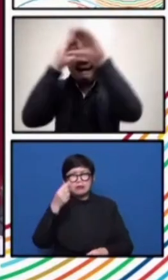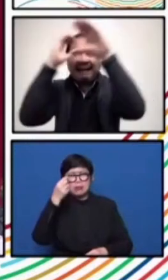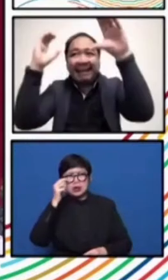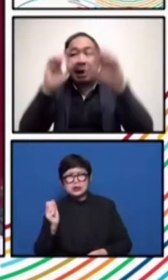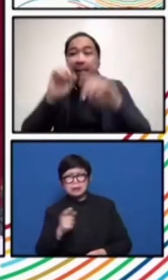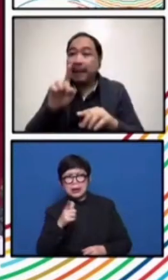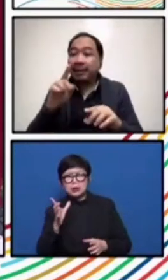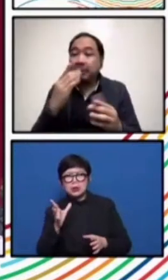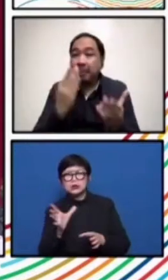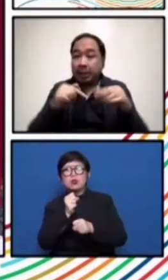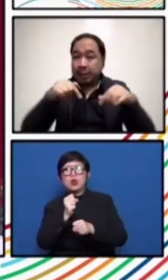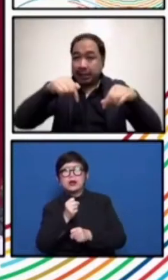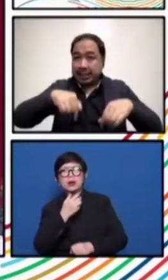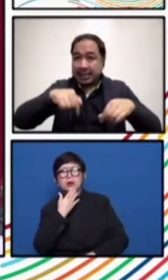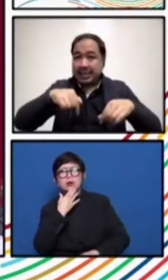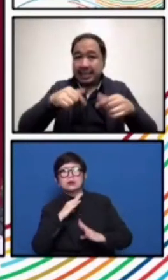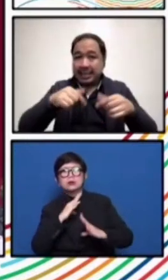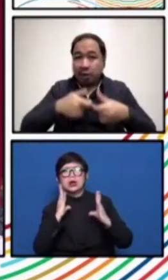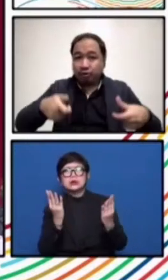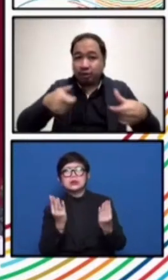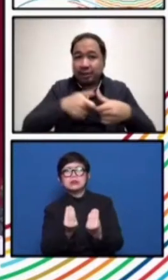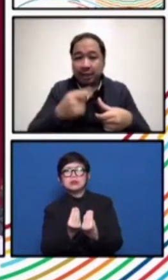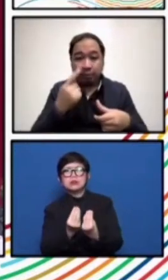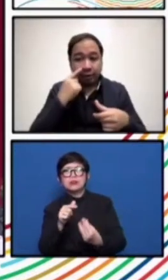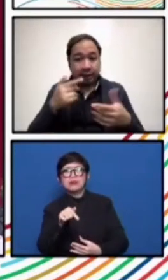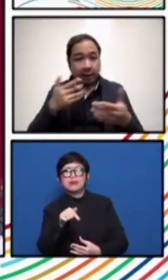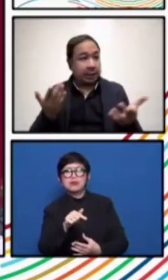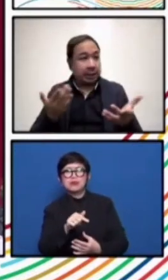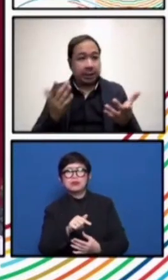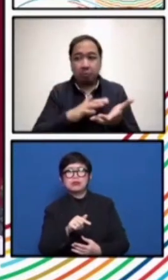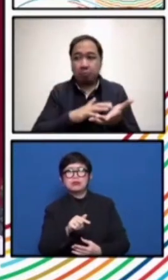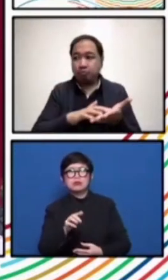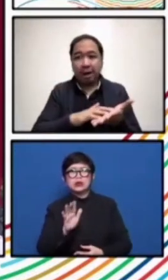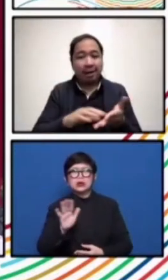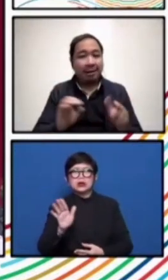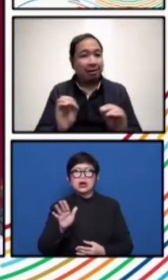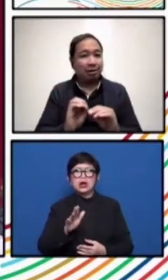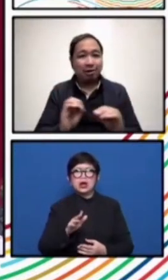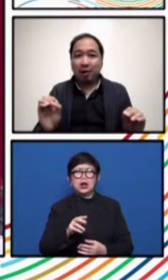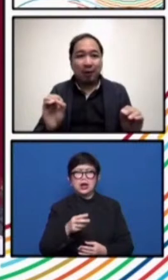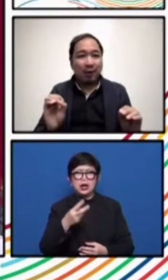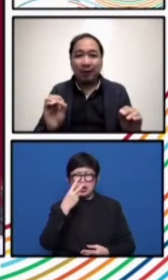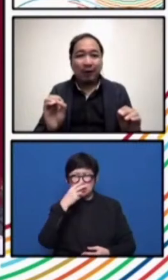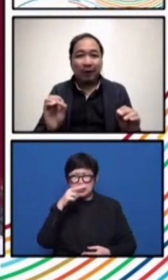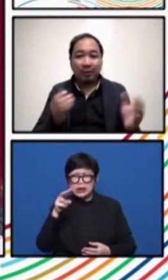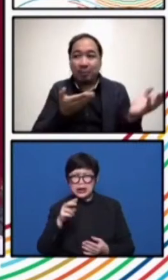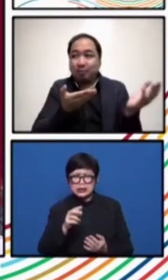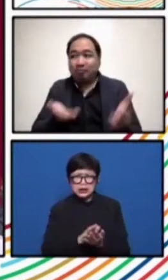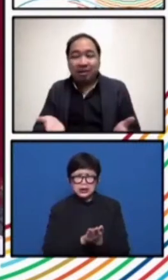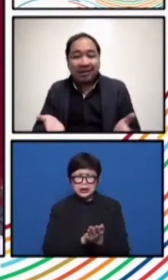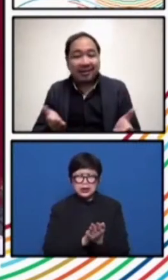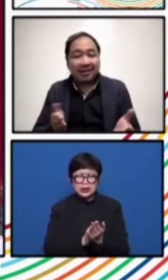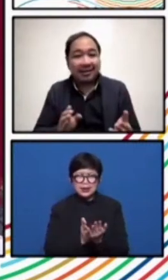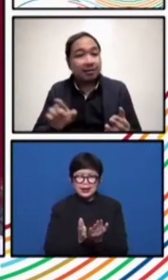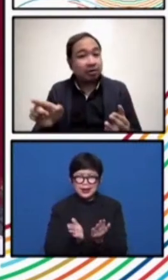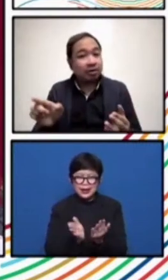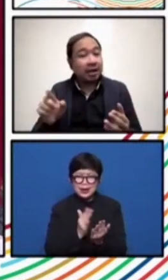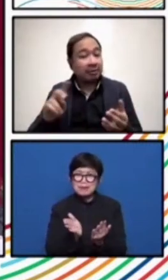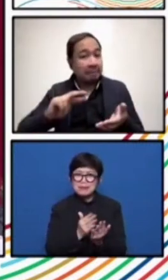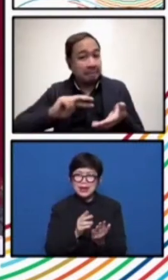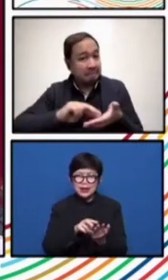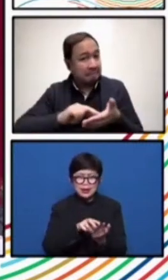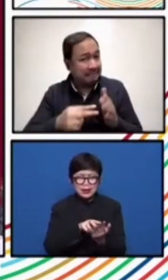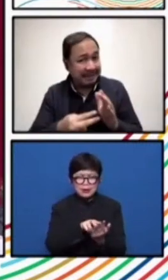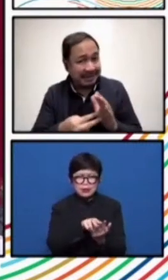see any Braille or very little bread at all that doesn't mean